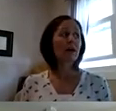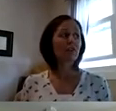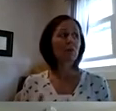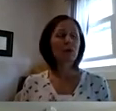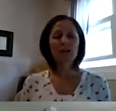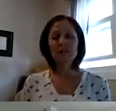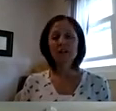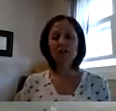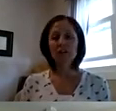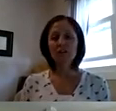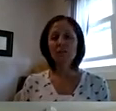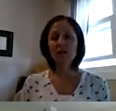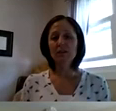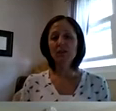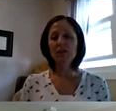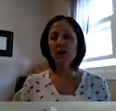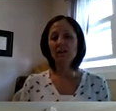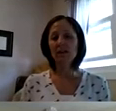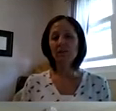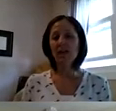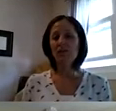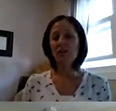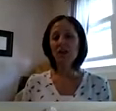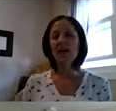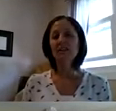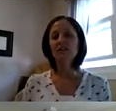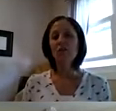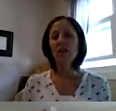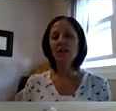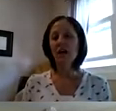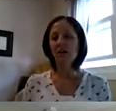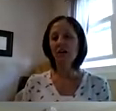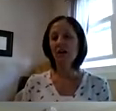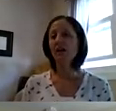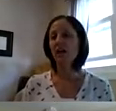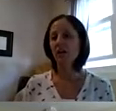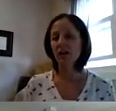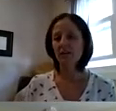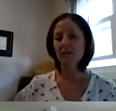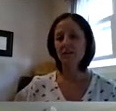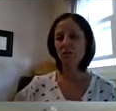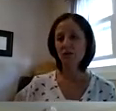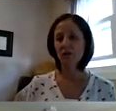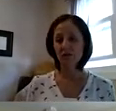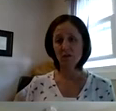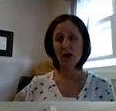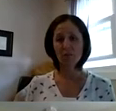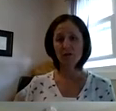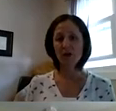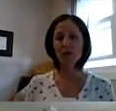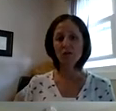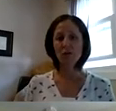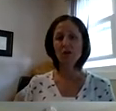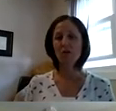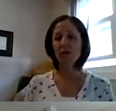All eligible organizations must complete the online application, and that is located on our online grant system, which is operated